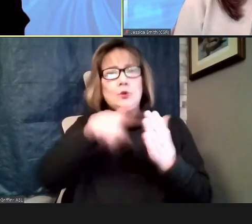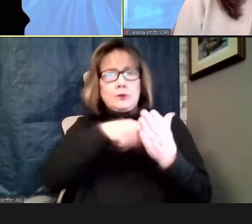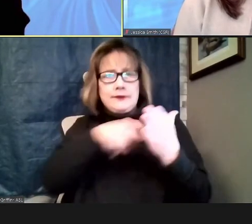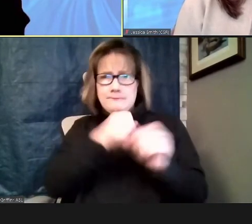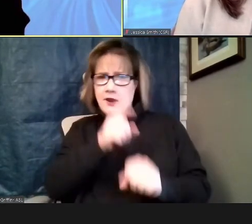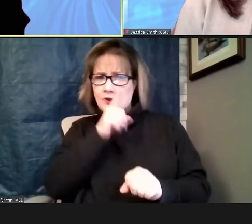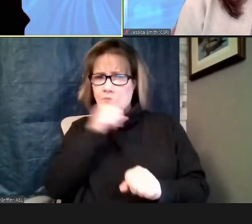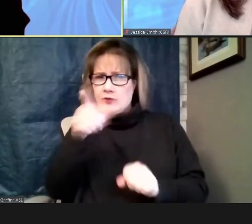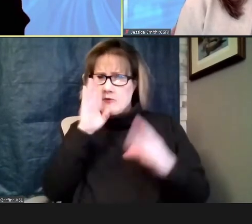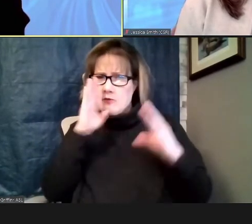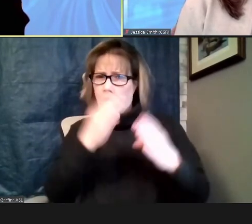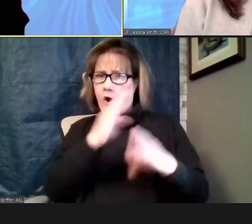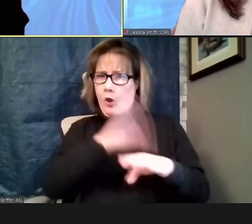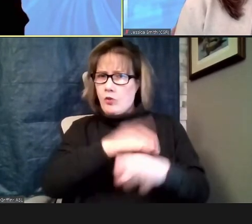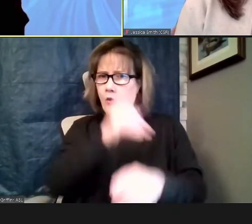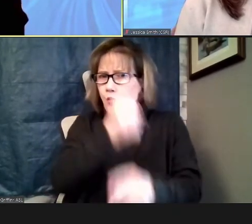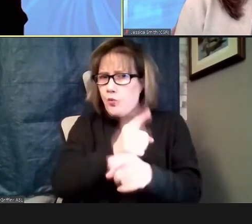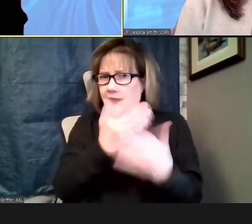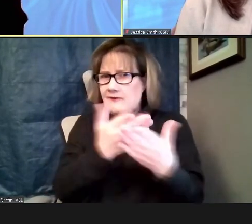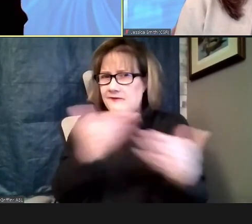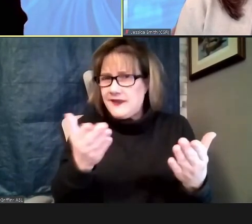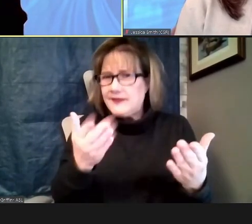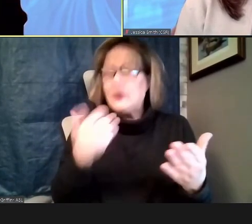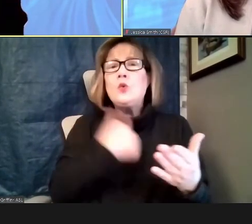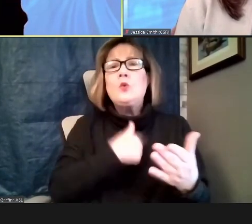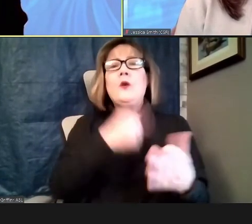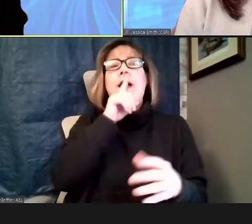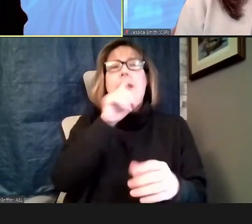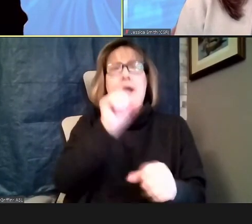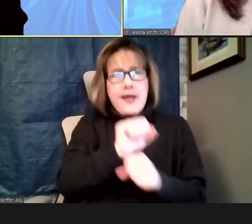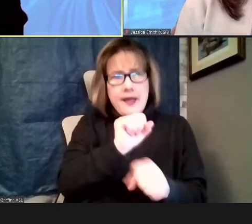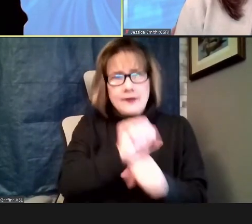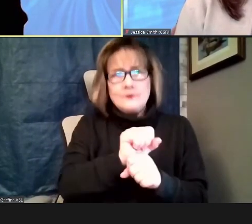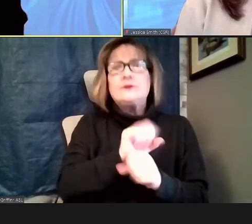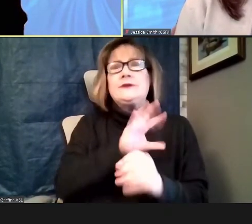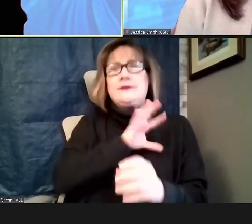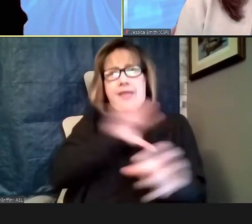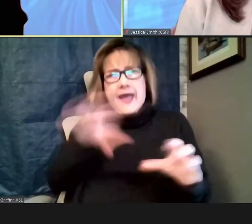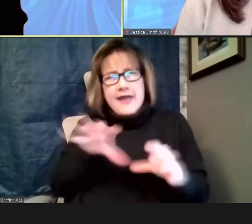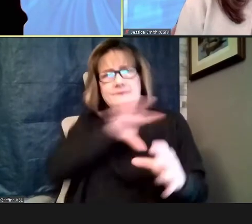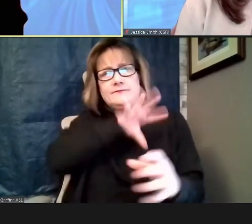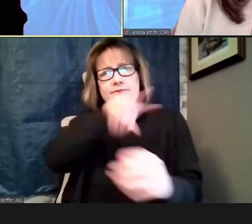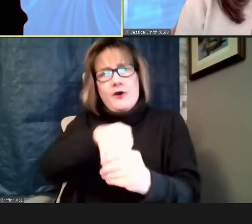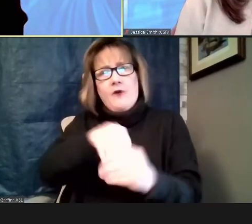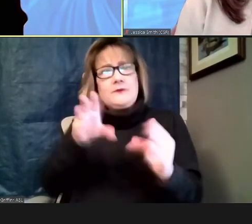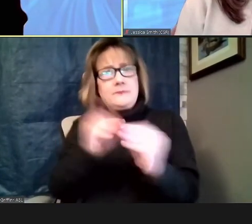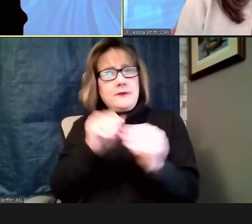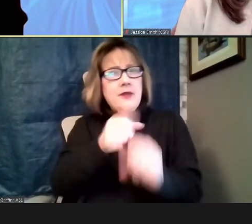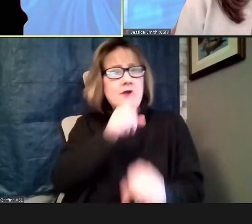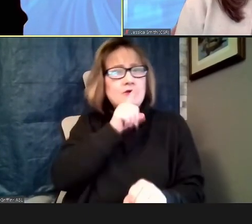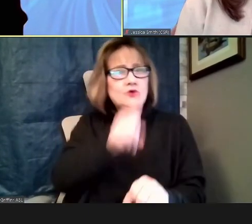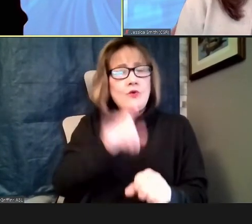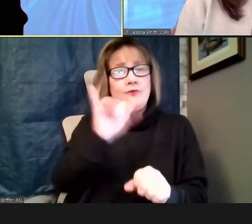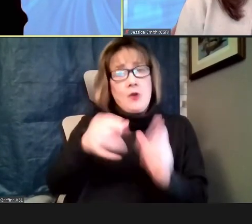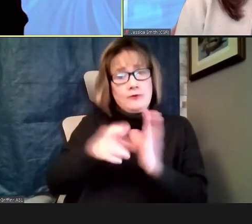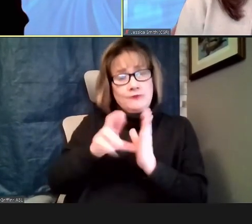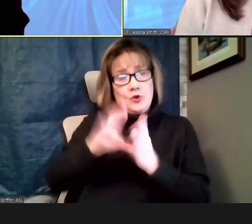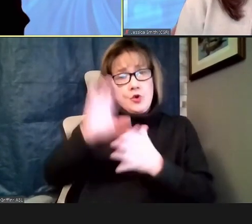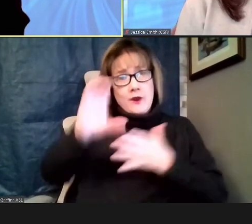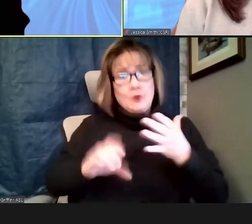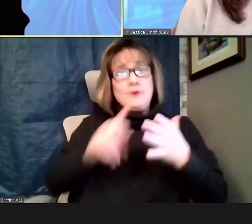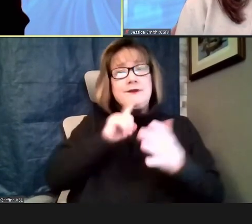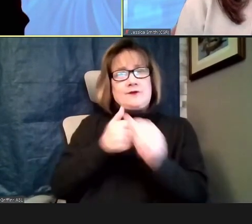they're focusing on the right thing. And we are actually actively involved in the meeting to make sure that those review criteria are adhered